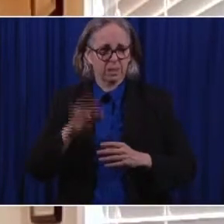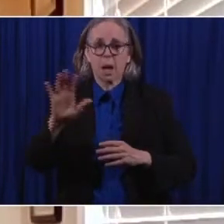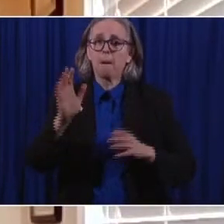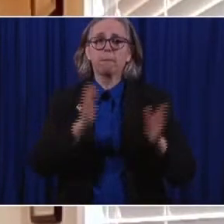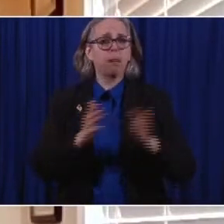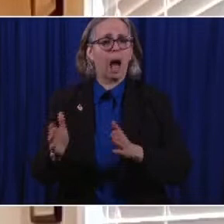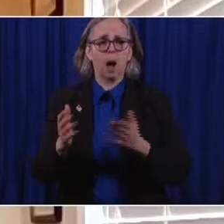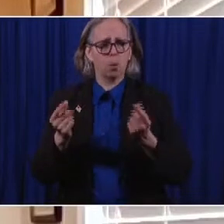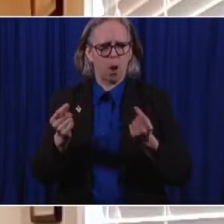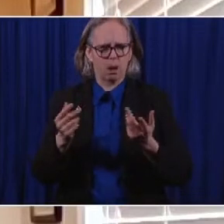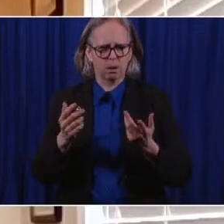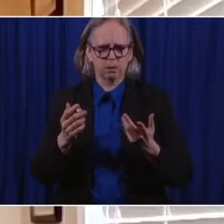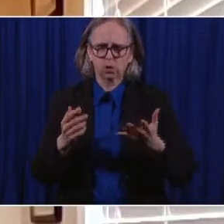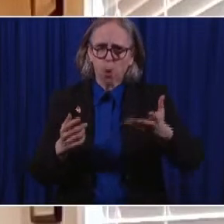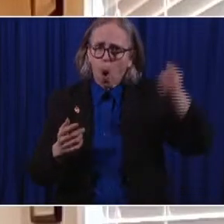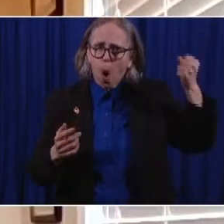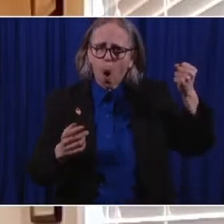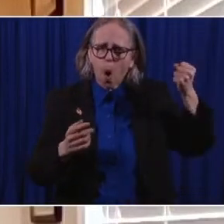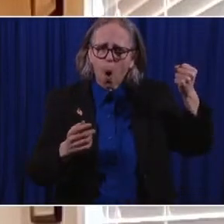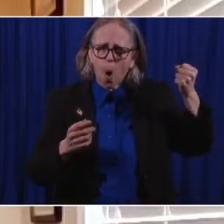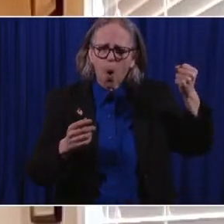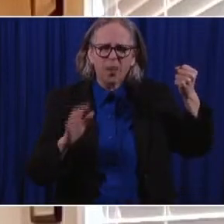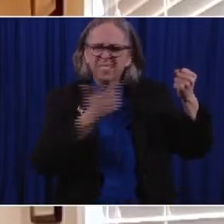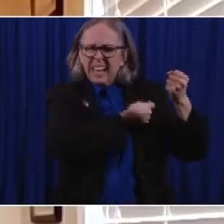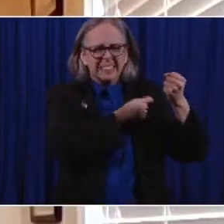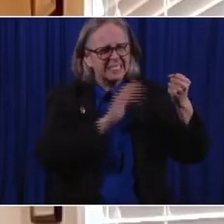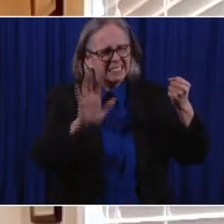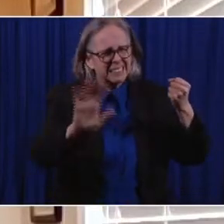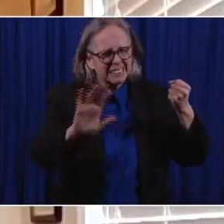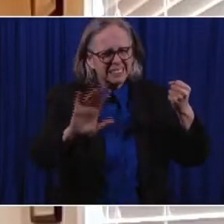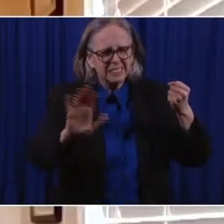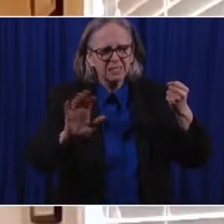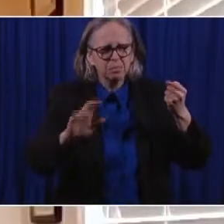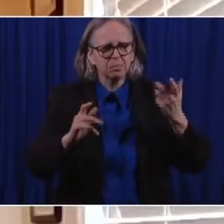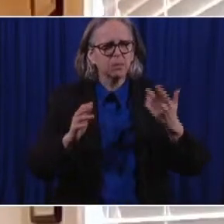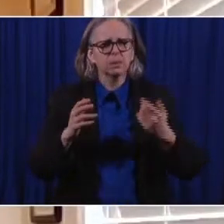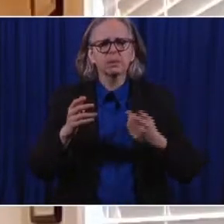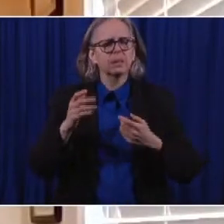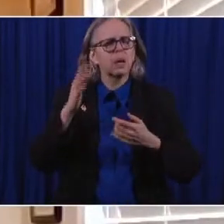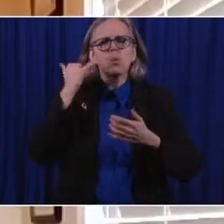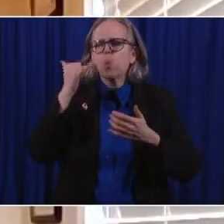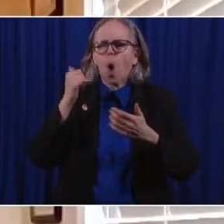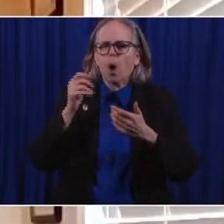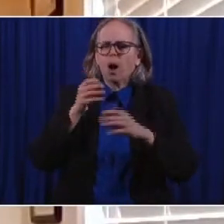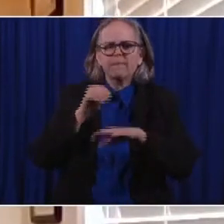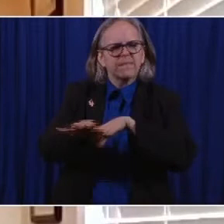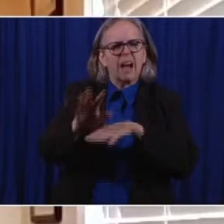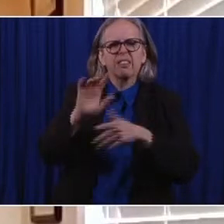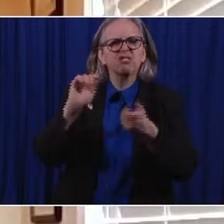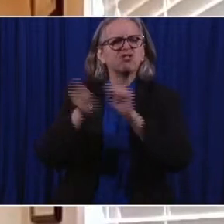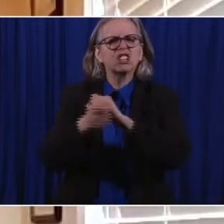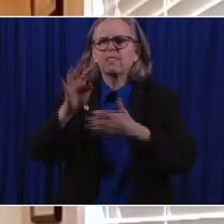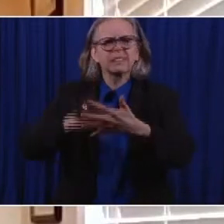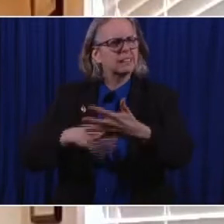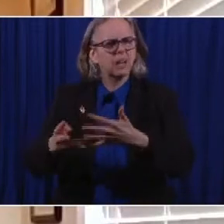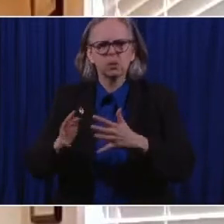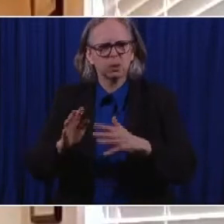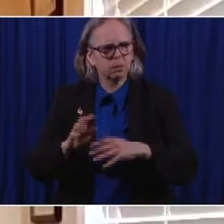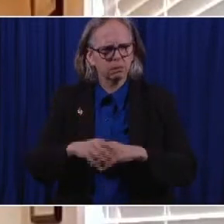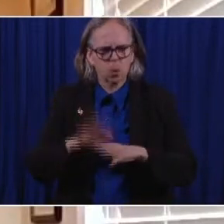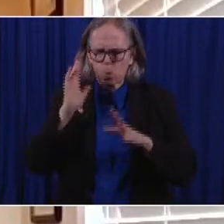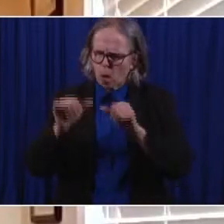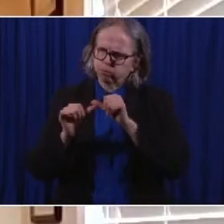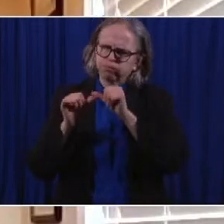to continue with our vaccination schedule that includes appropriate follow-up of doses.